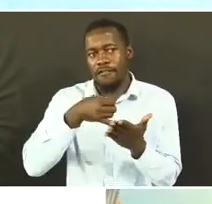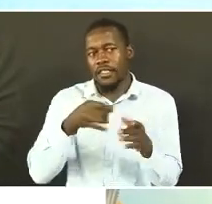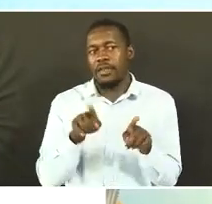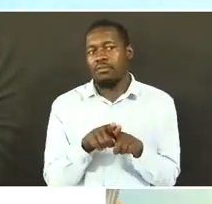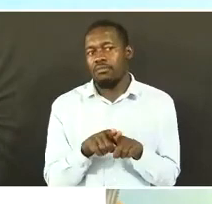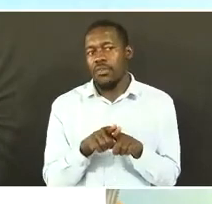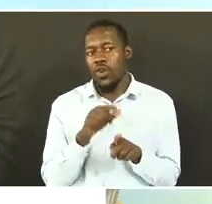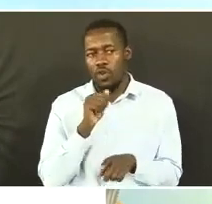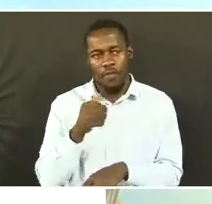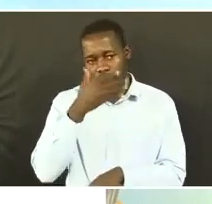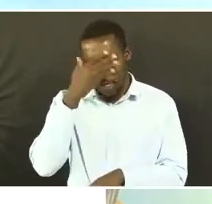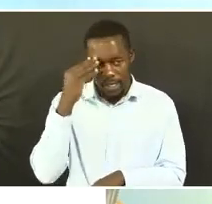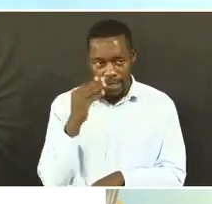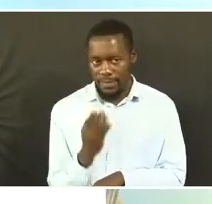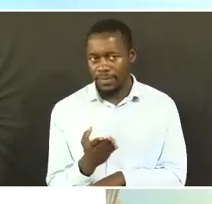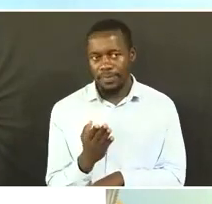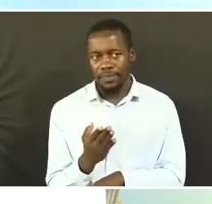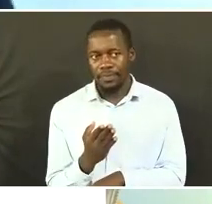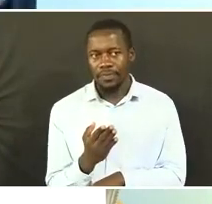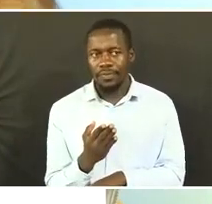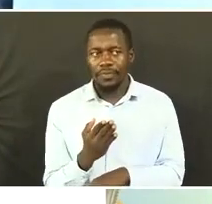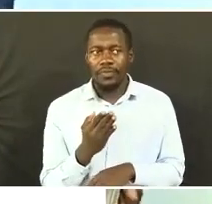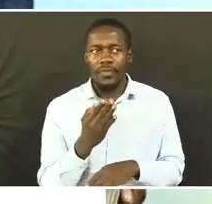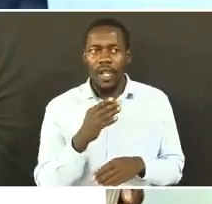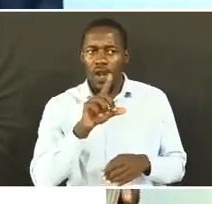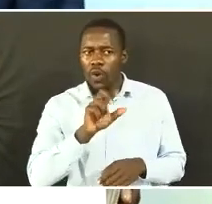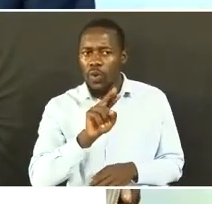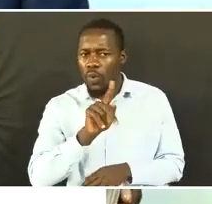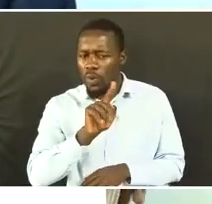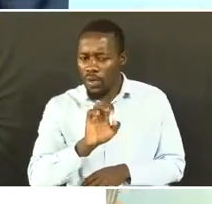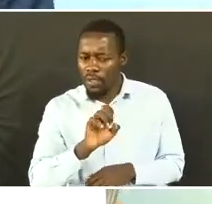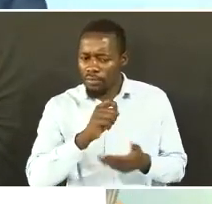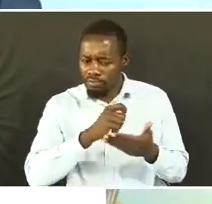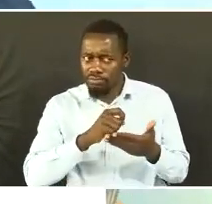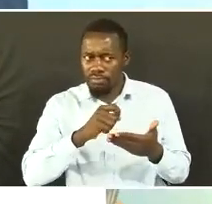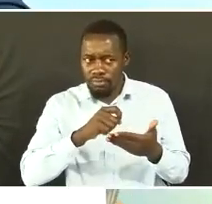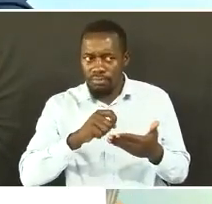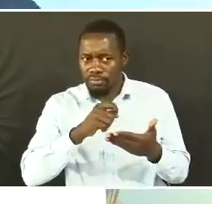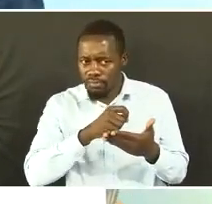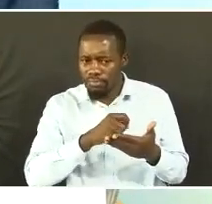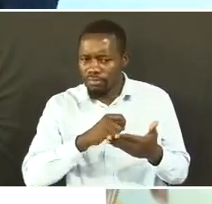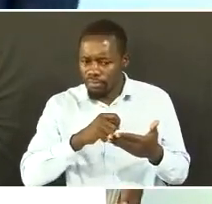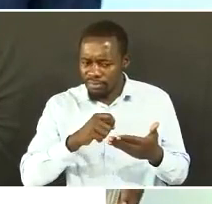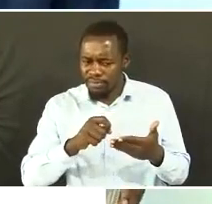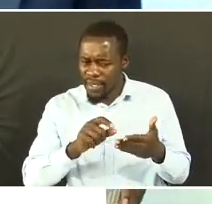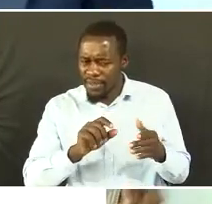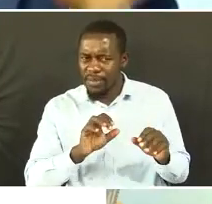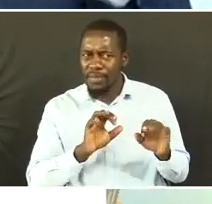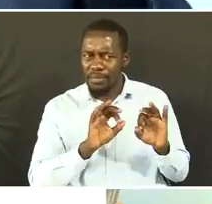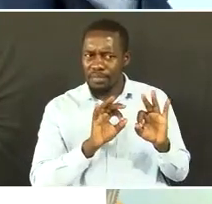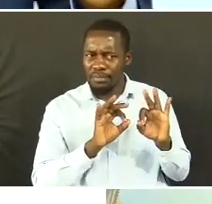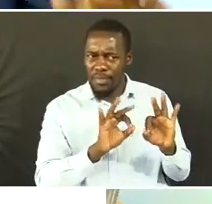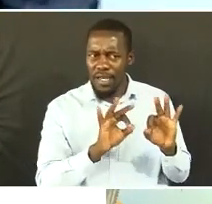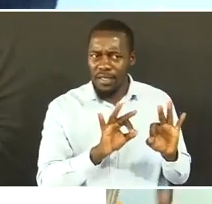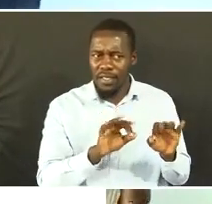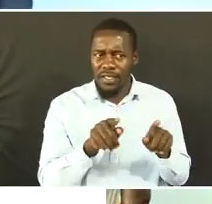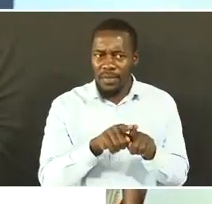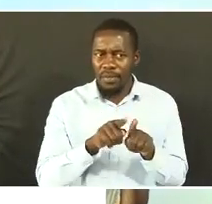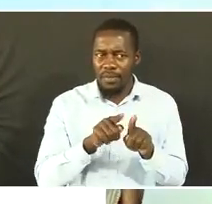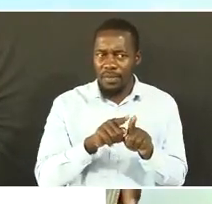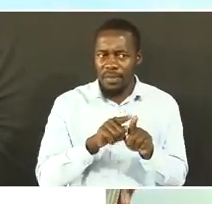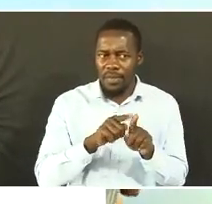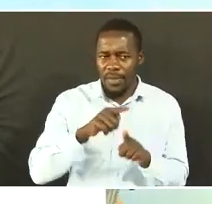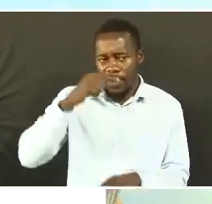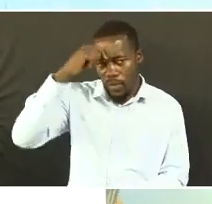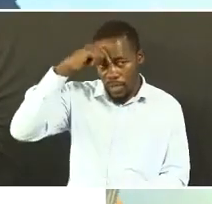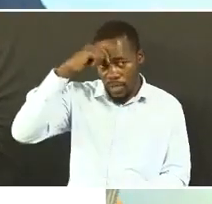writes with a bit of detail and observation, as is reasonably expected of physicians. We easily gather from a